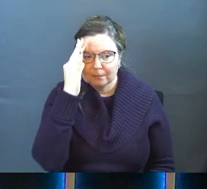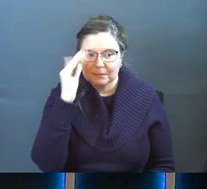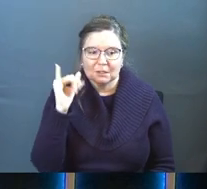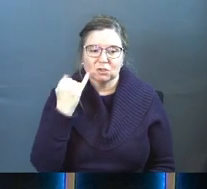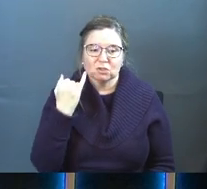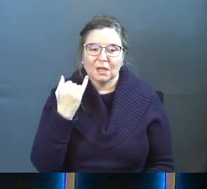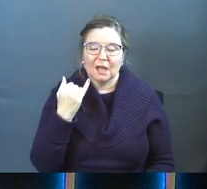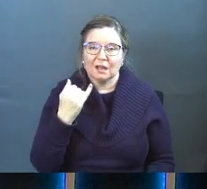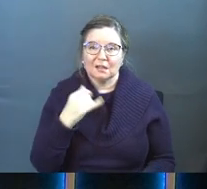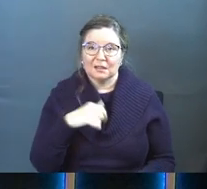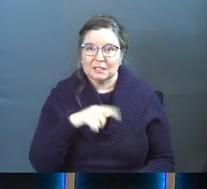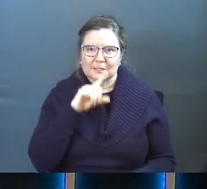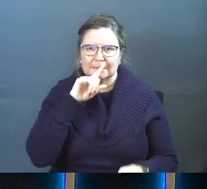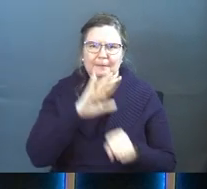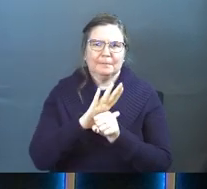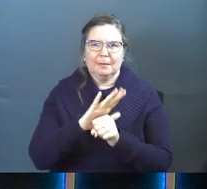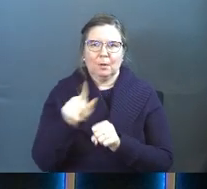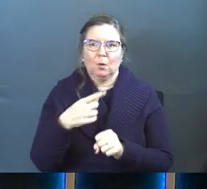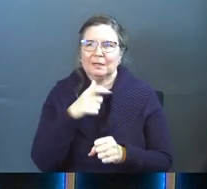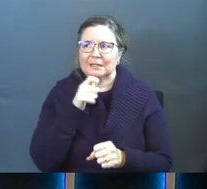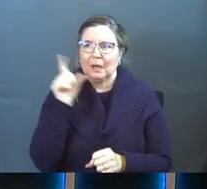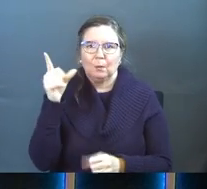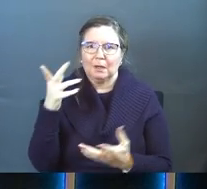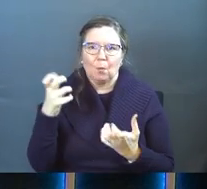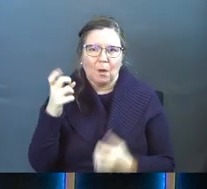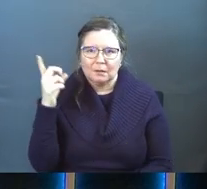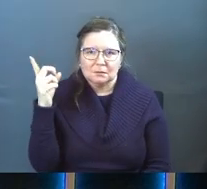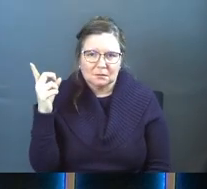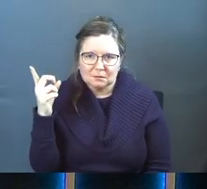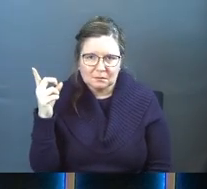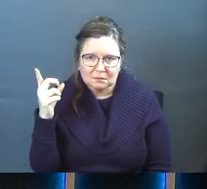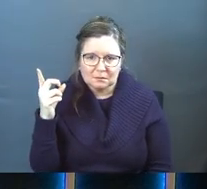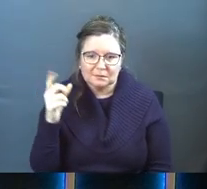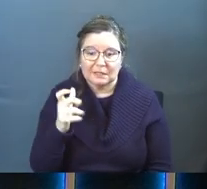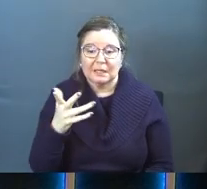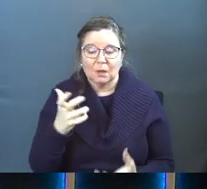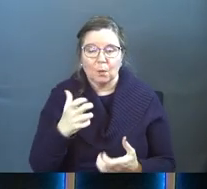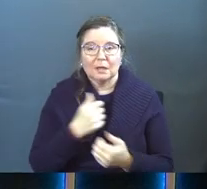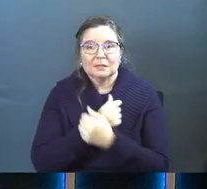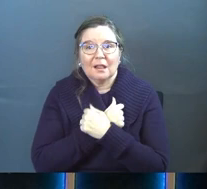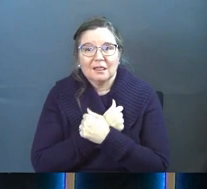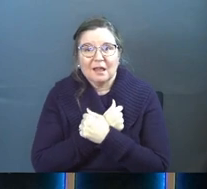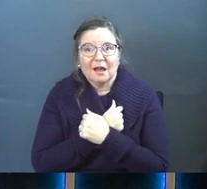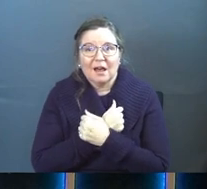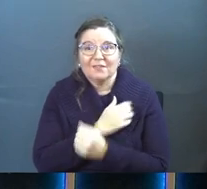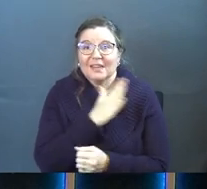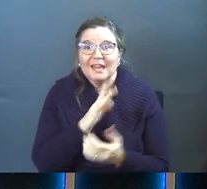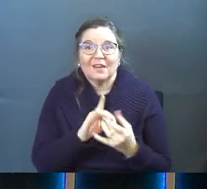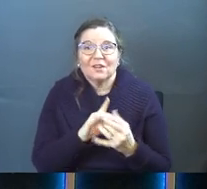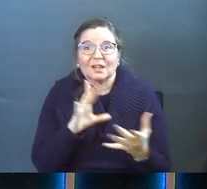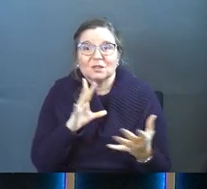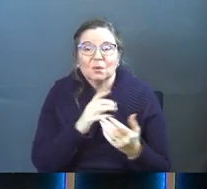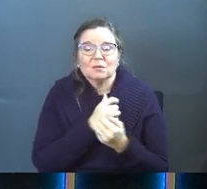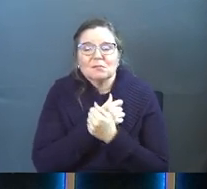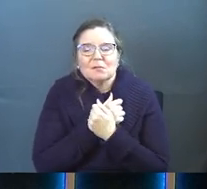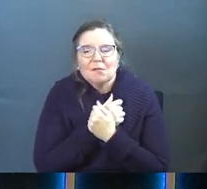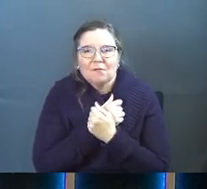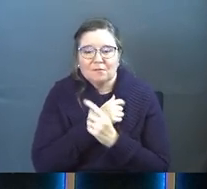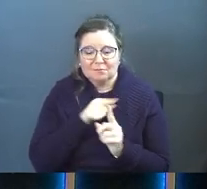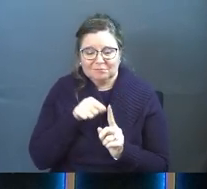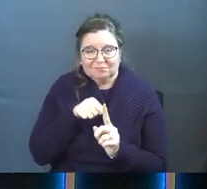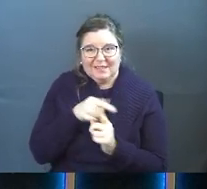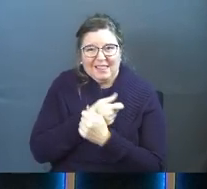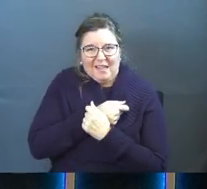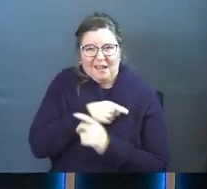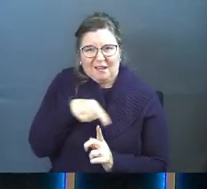Right? Just the brutal commitment is not what he's after. He's after a love that never lets go. He's